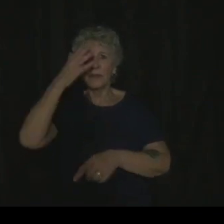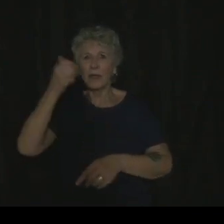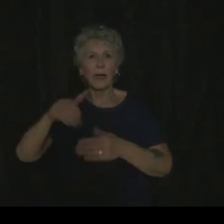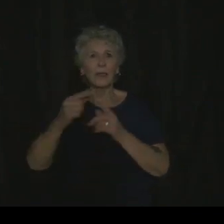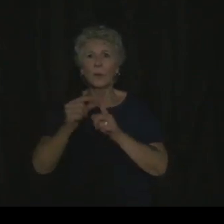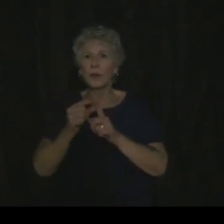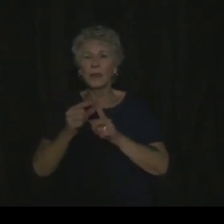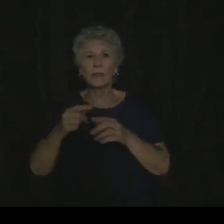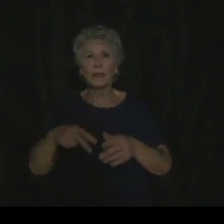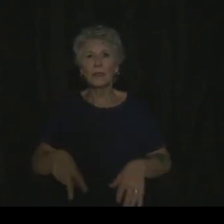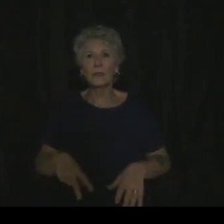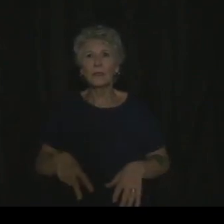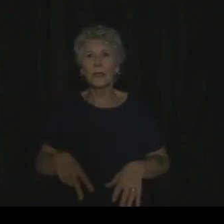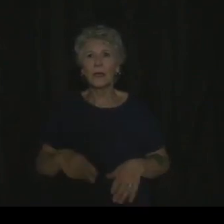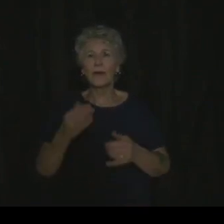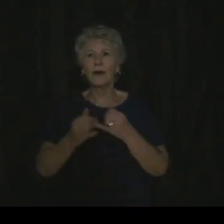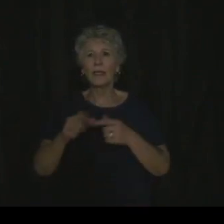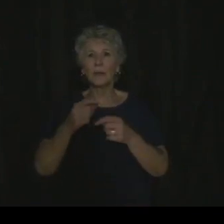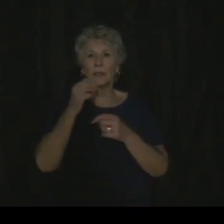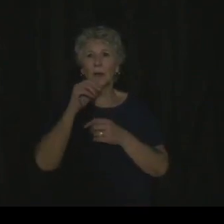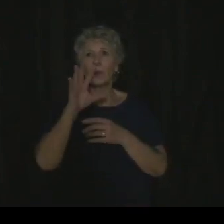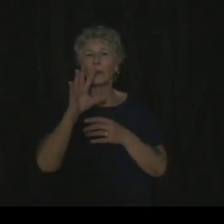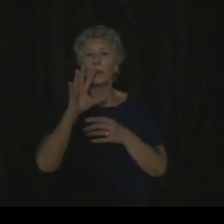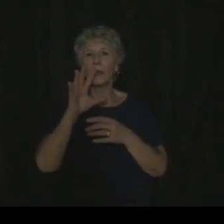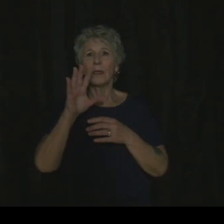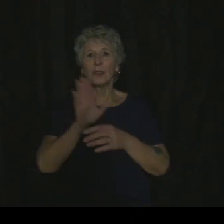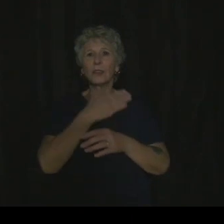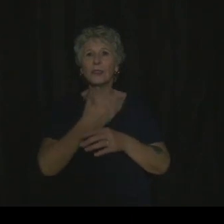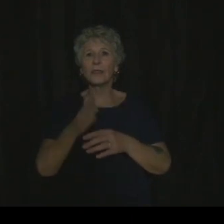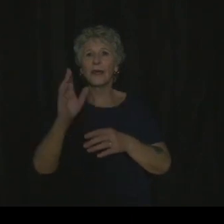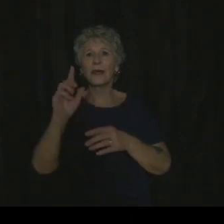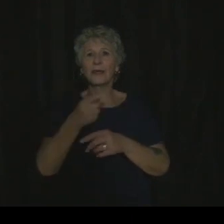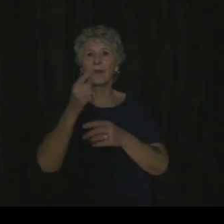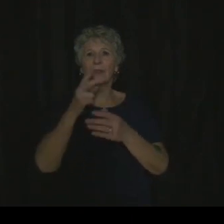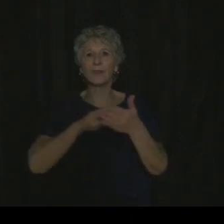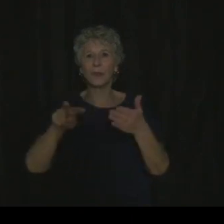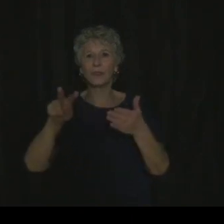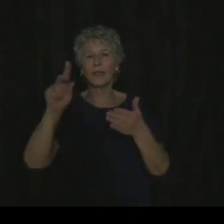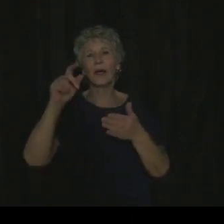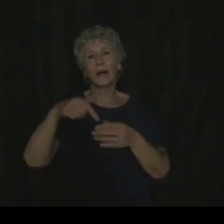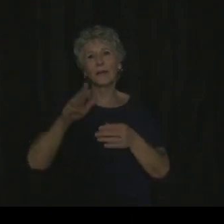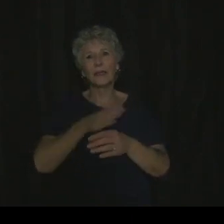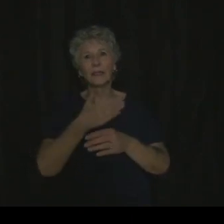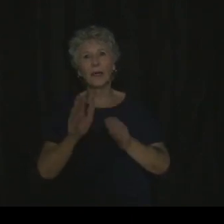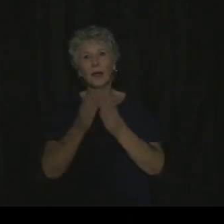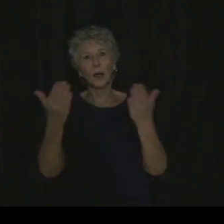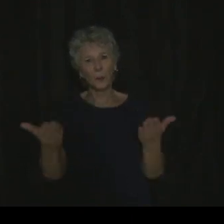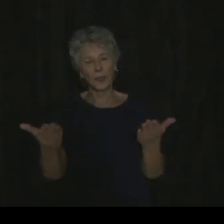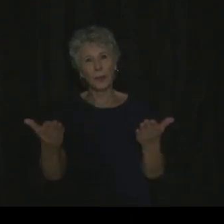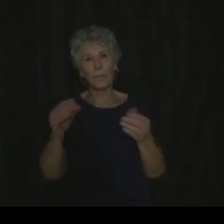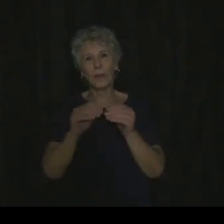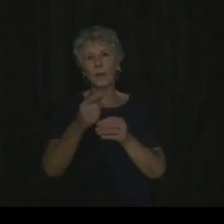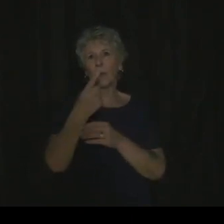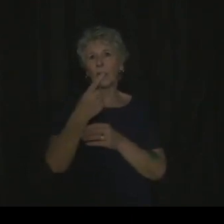she couldn't think of what to say. And then finally, when she opened her mouth, she sang the first verse of this hymn. If you could, turn to number